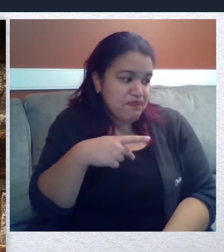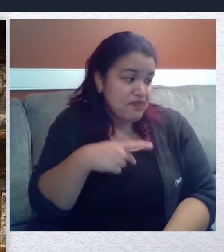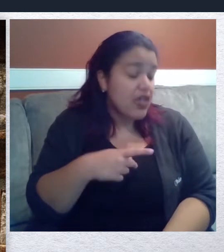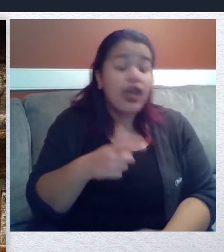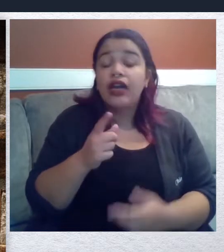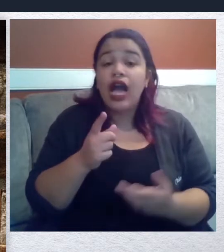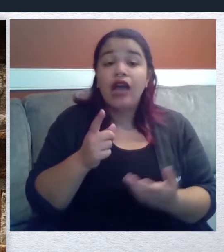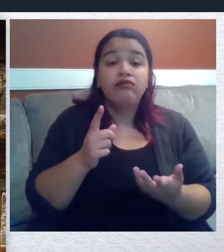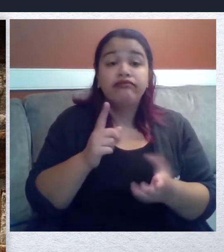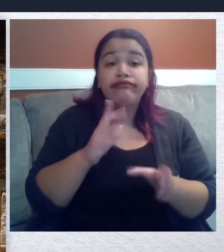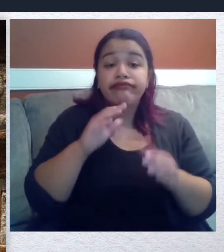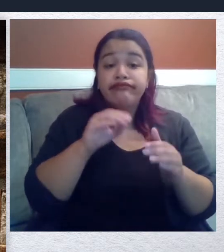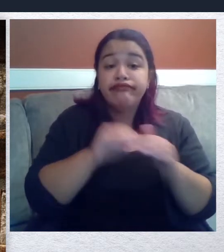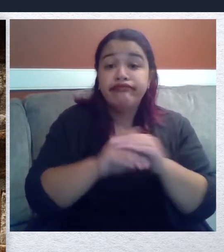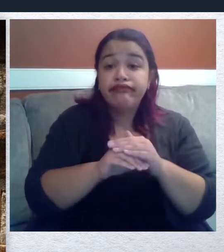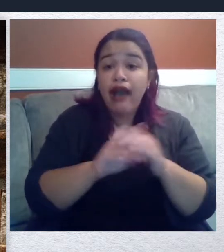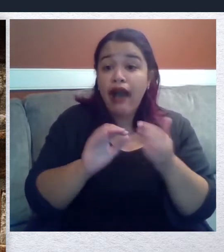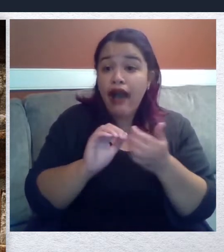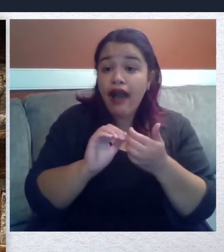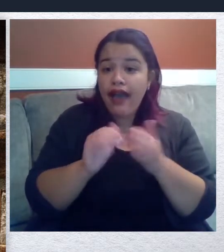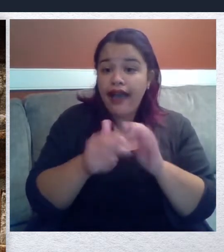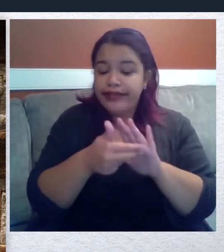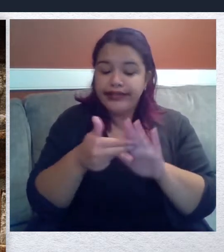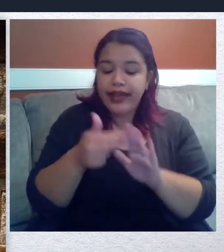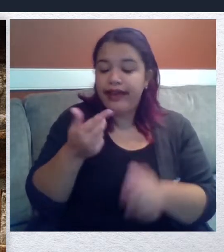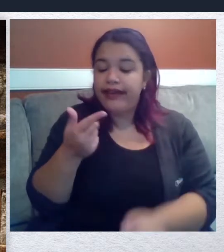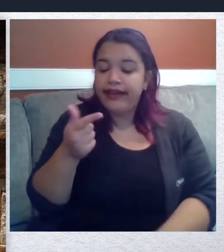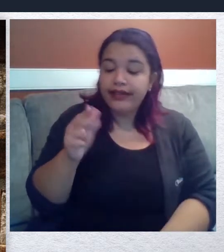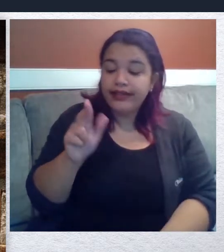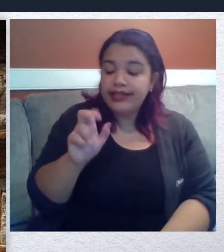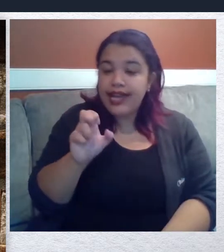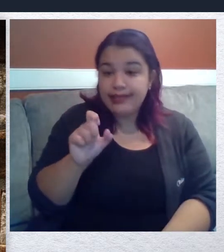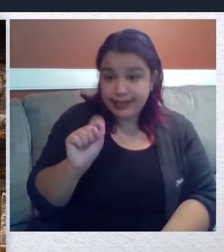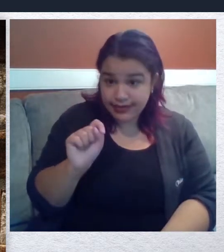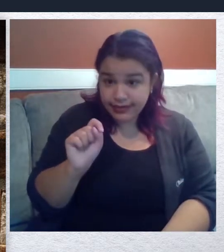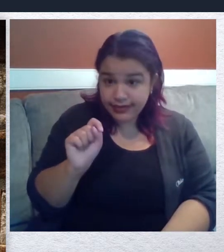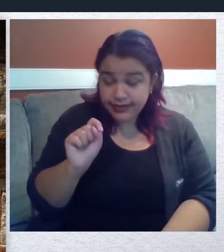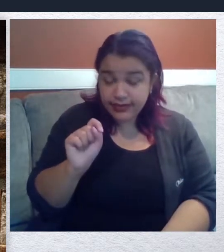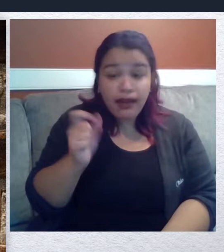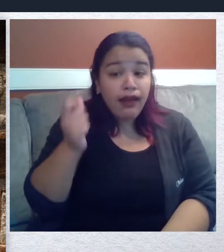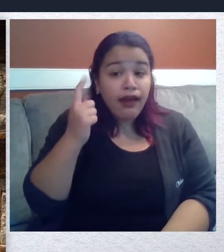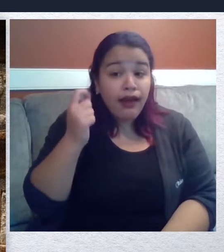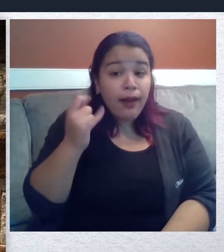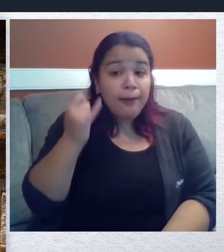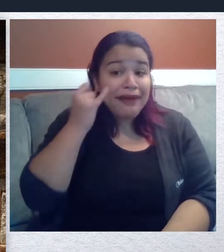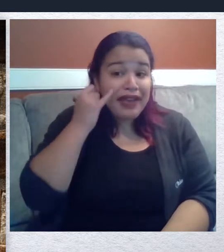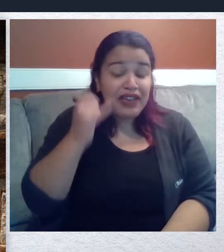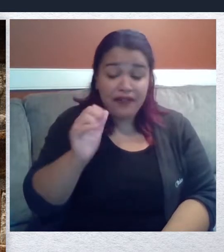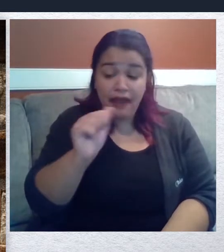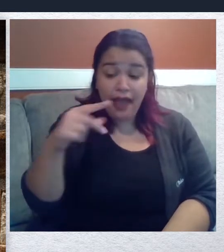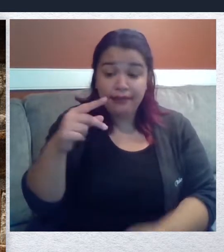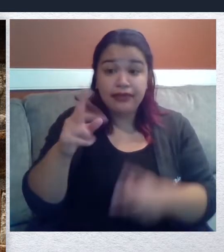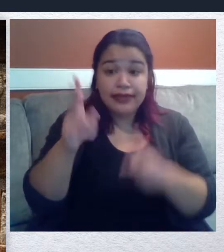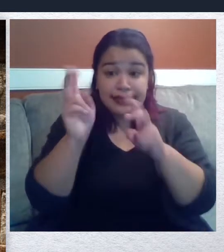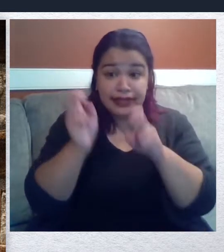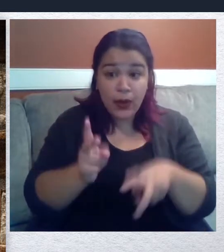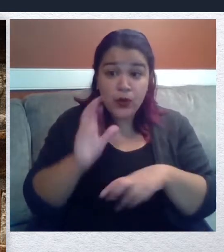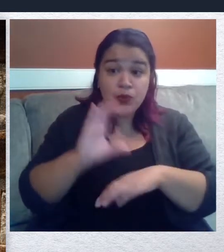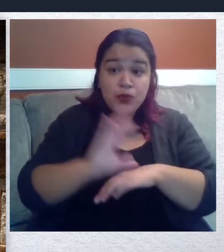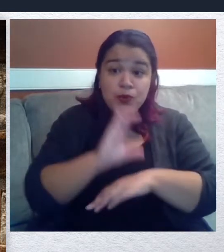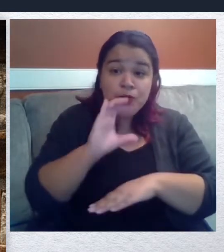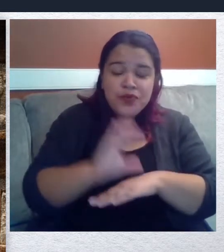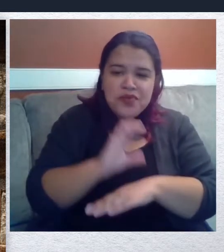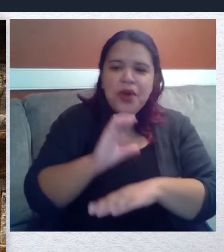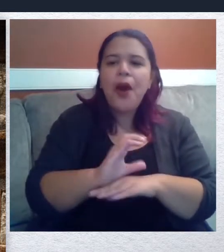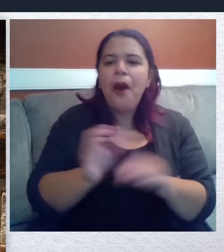guest. But if you download Microsoft Teams, you may have more functionality, which may be beneficial